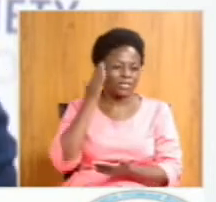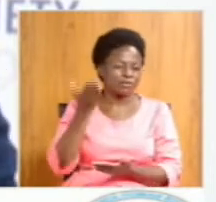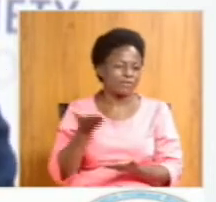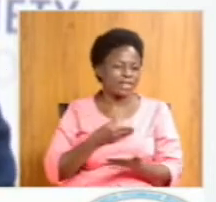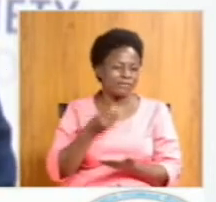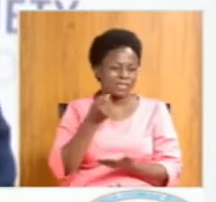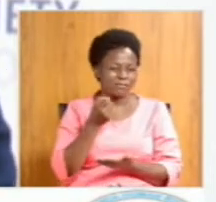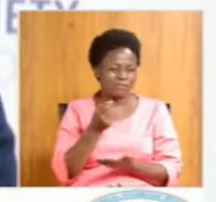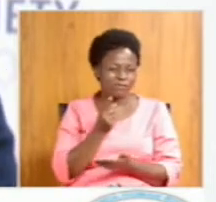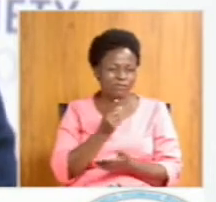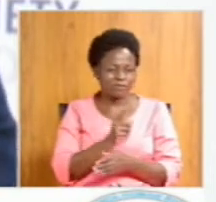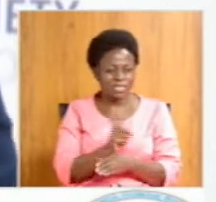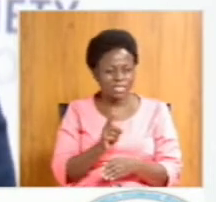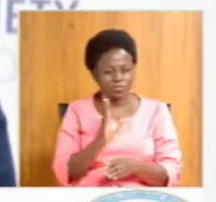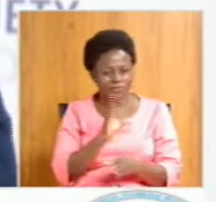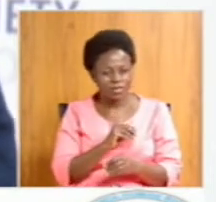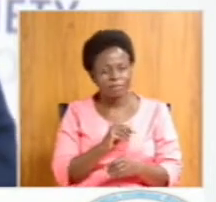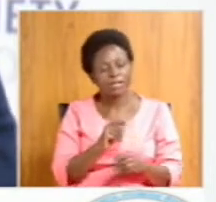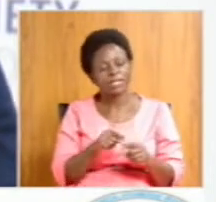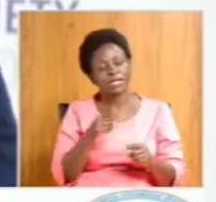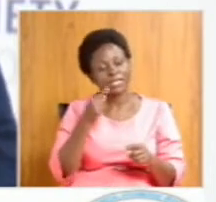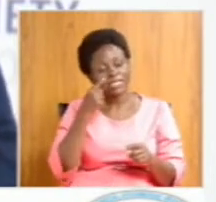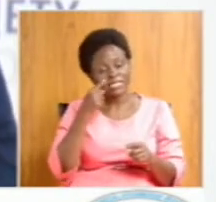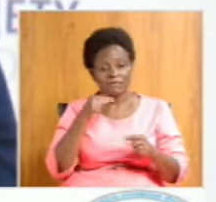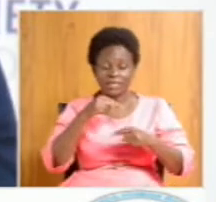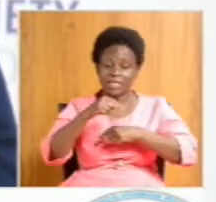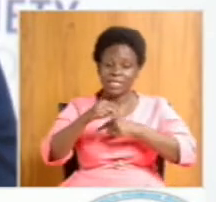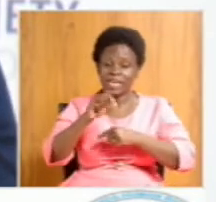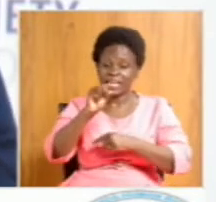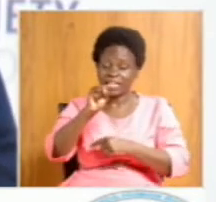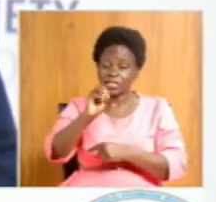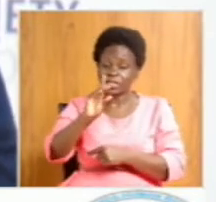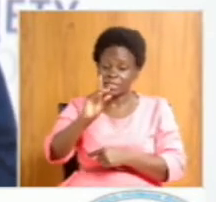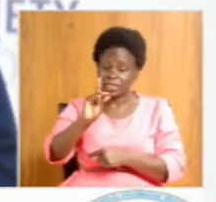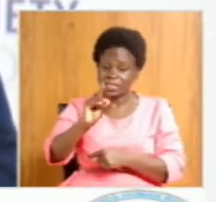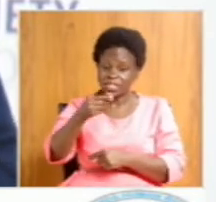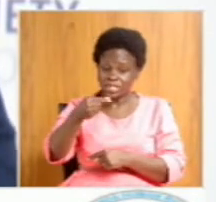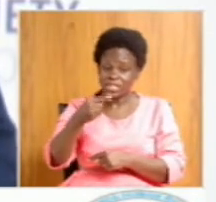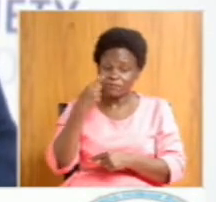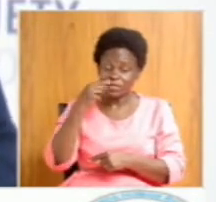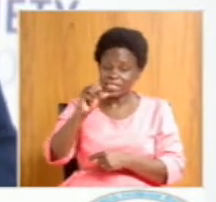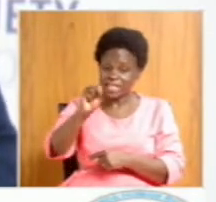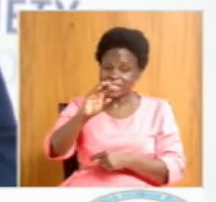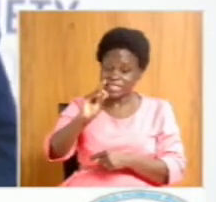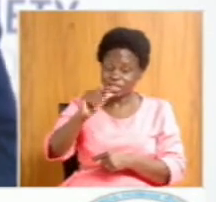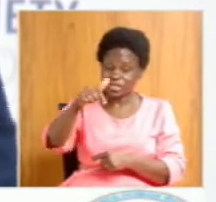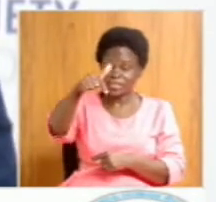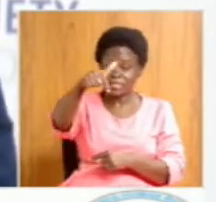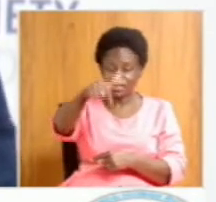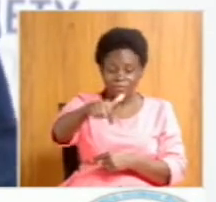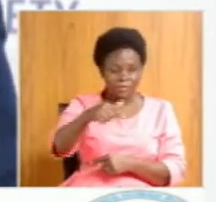some few seconds to conclude but I would note that even in the sustainable development goals, if you look at sustainable development and goal seven